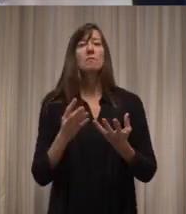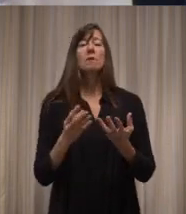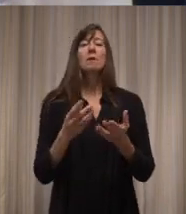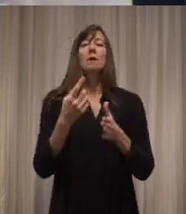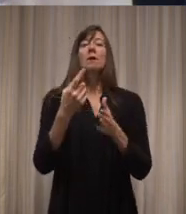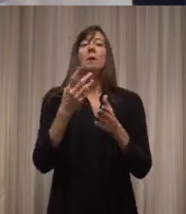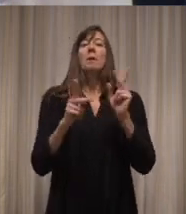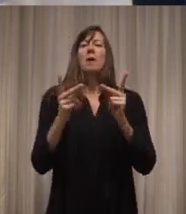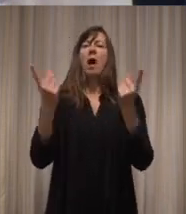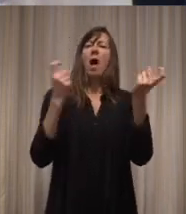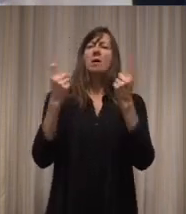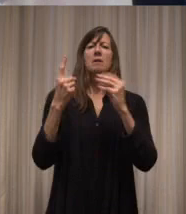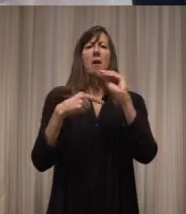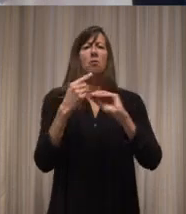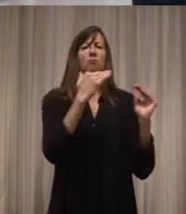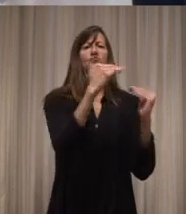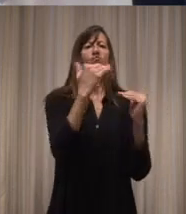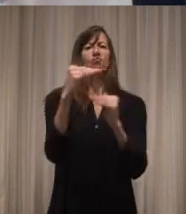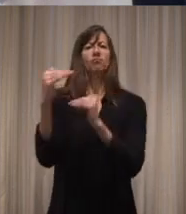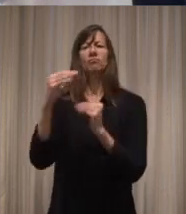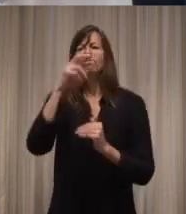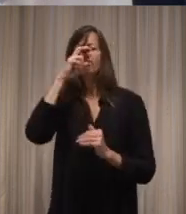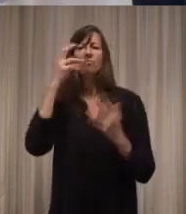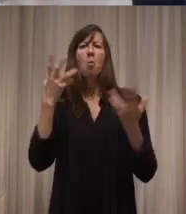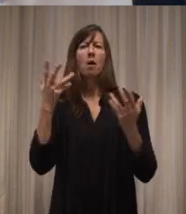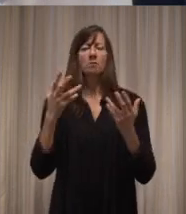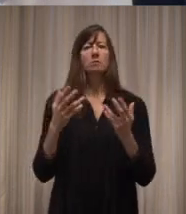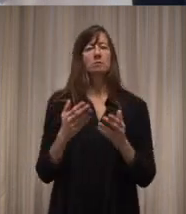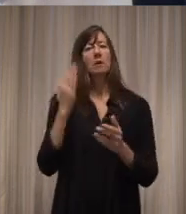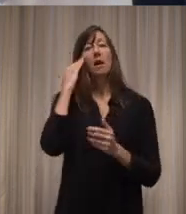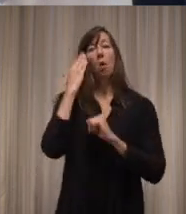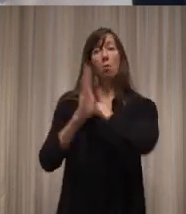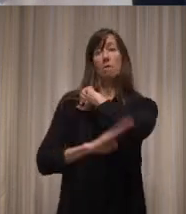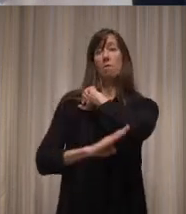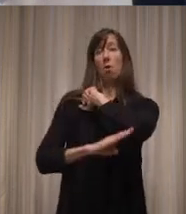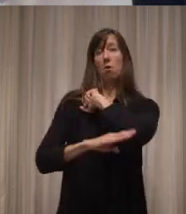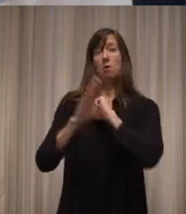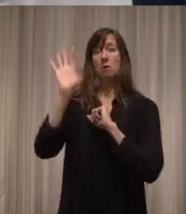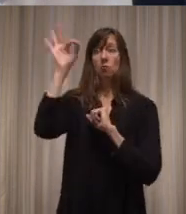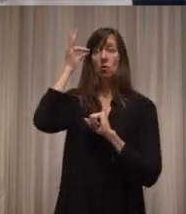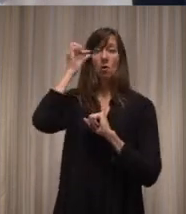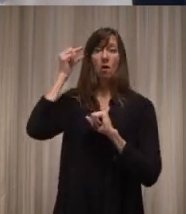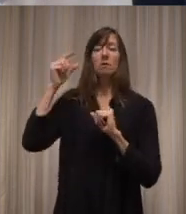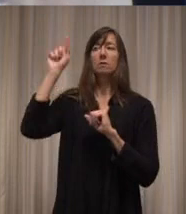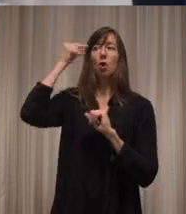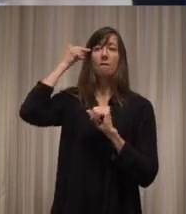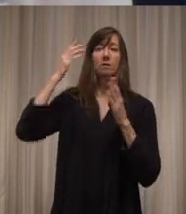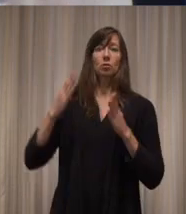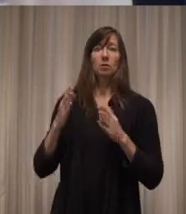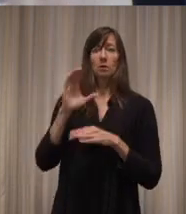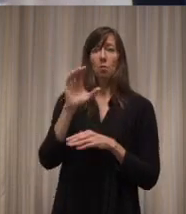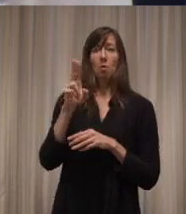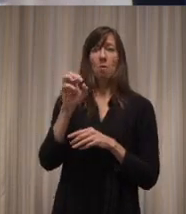through the fall, the governor had rolled out the yellow, orange, and red zones. Those do remain